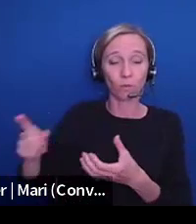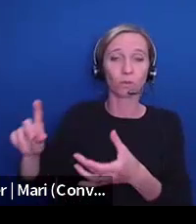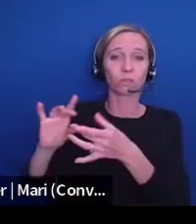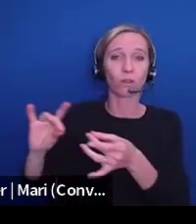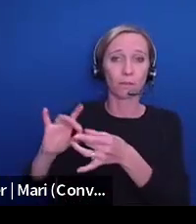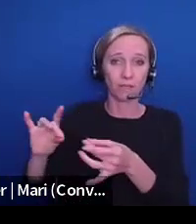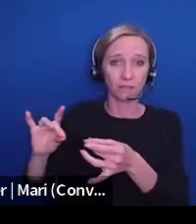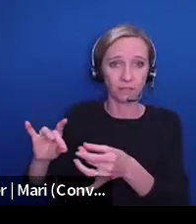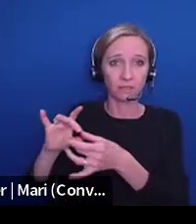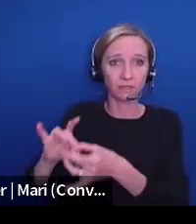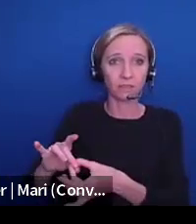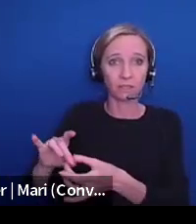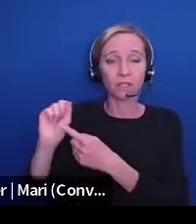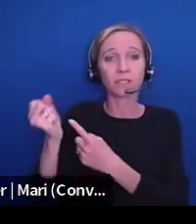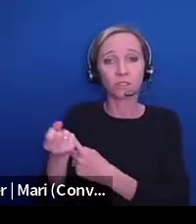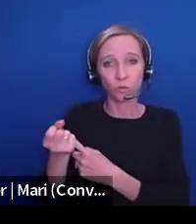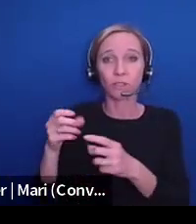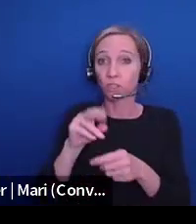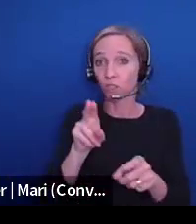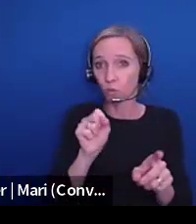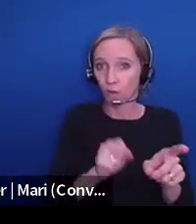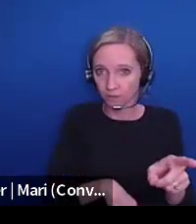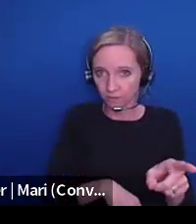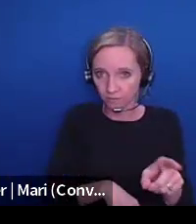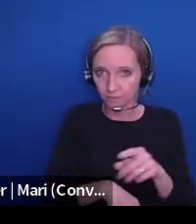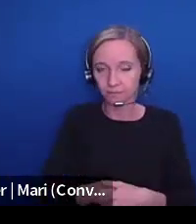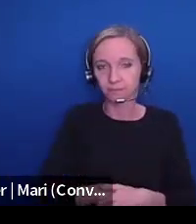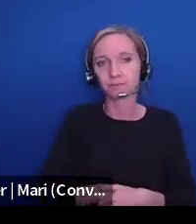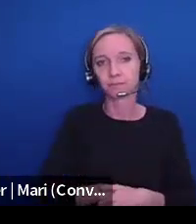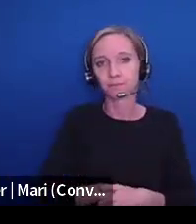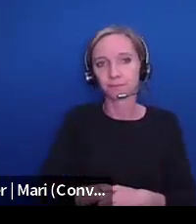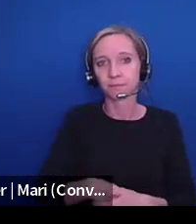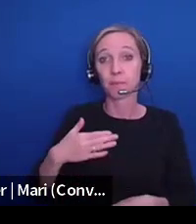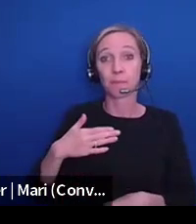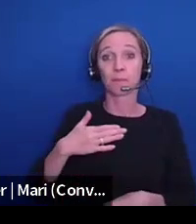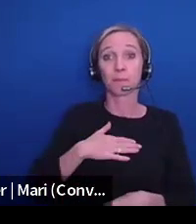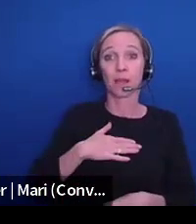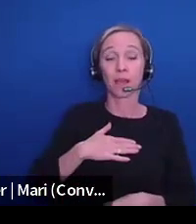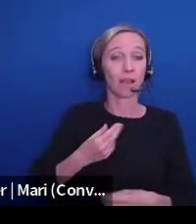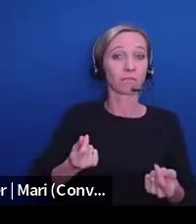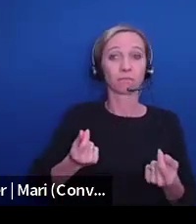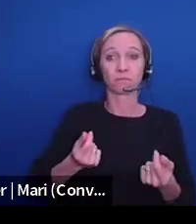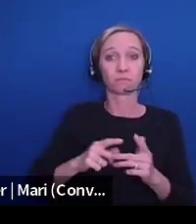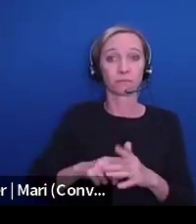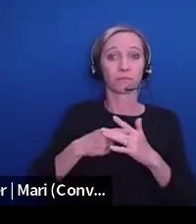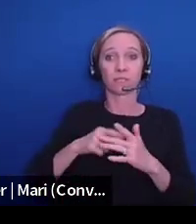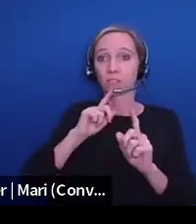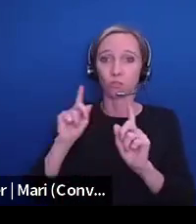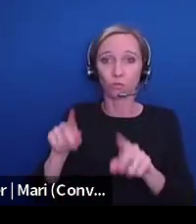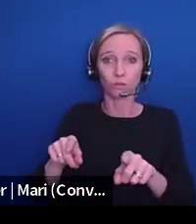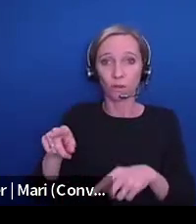comments regarding the situation in the United States. And my initial response was